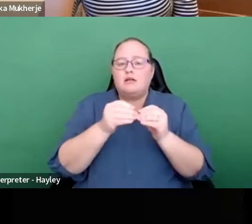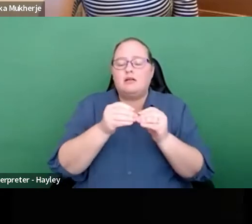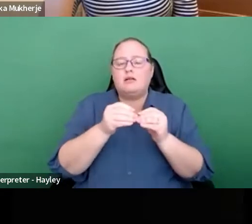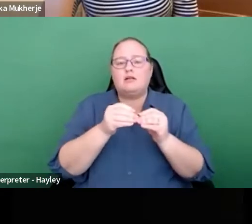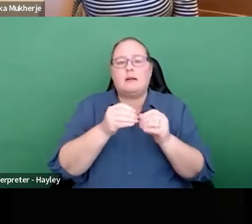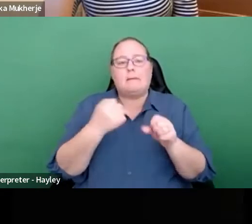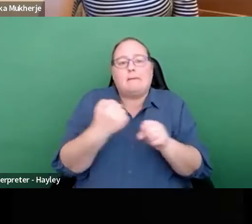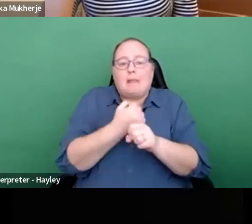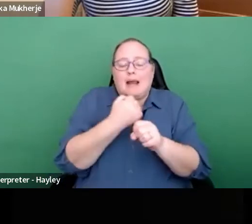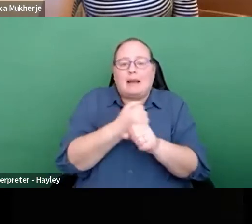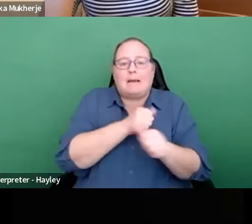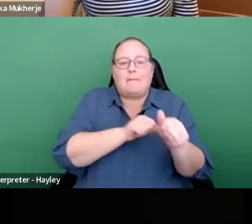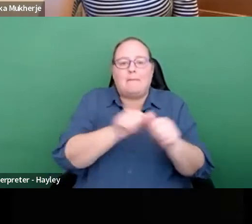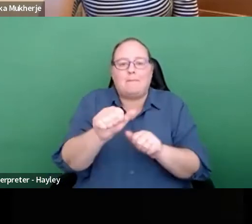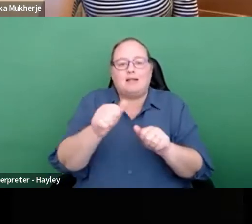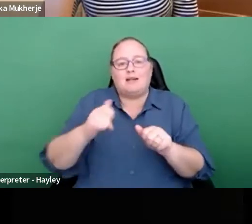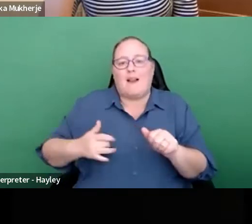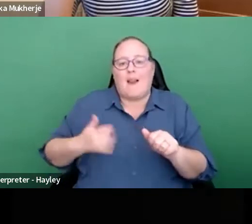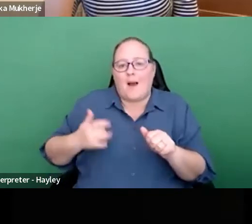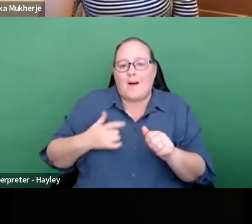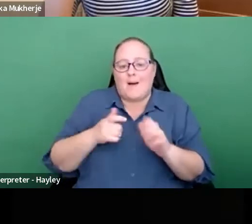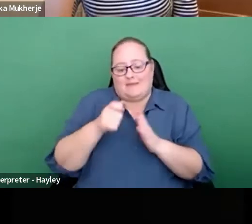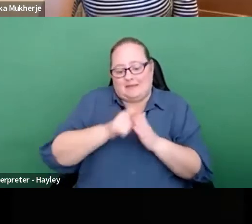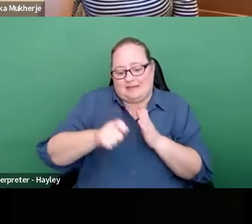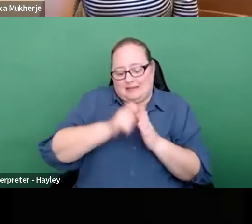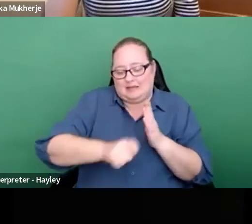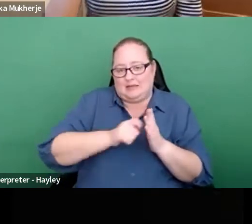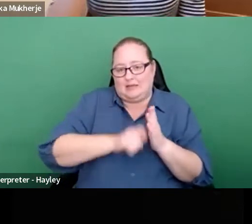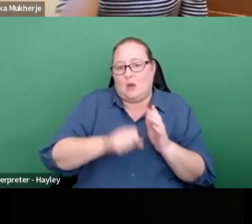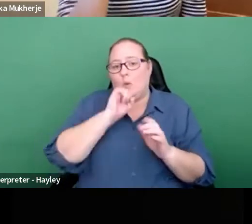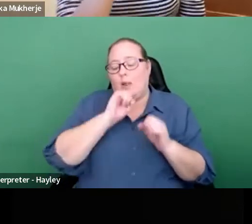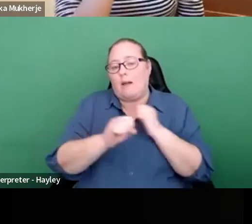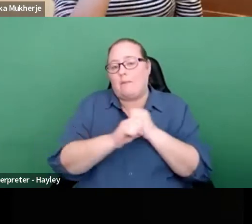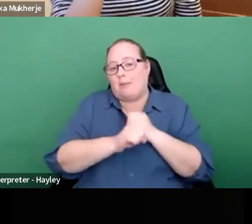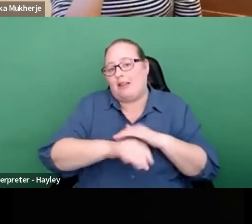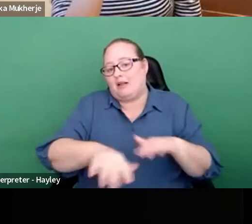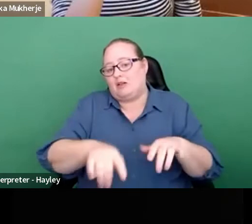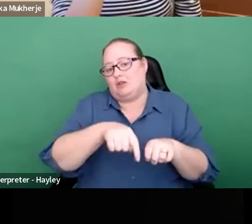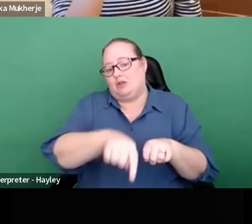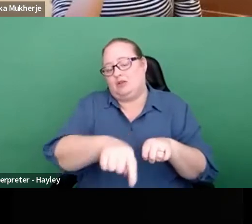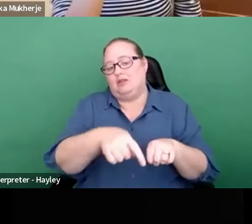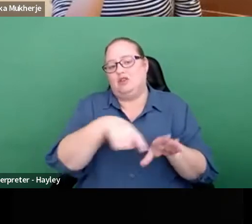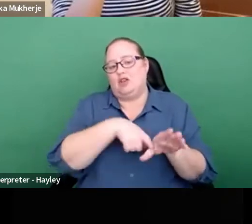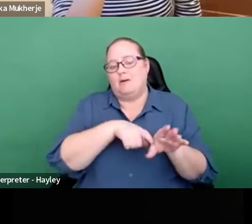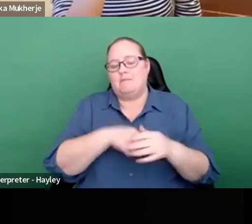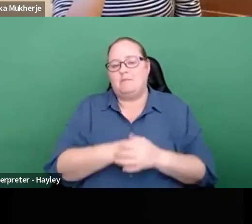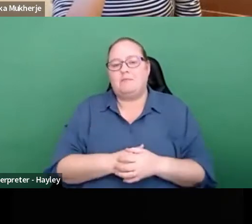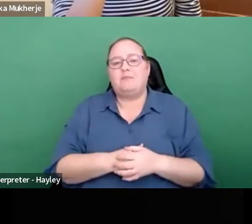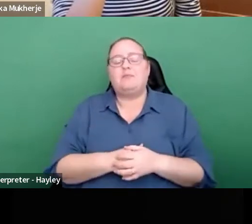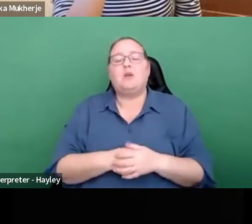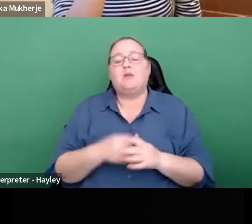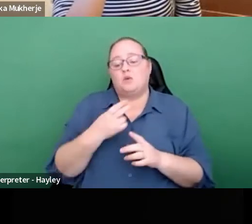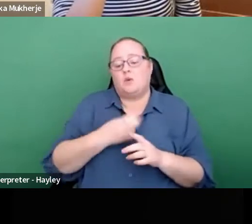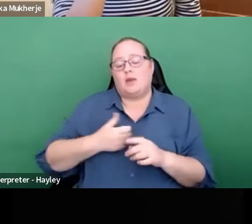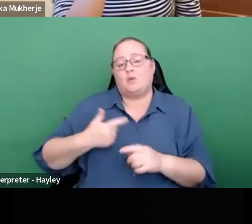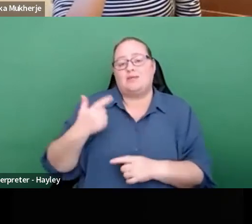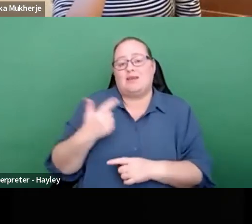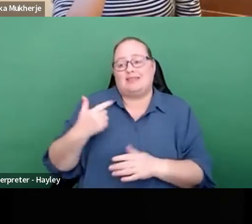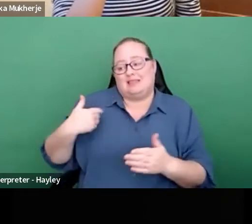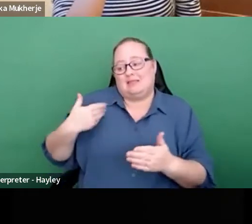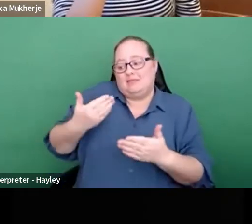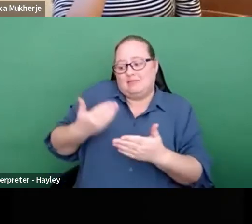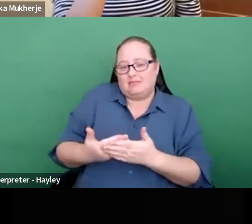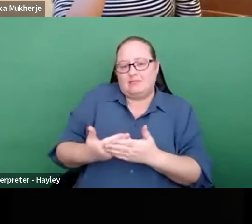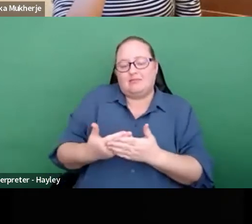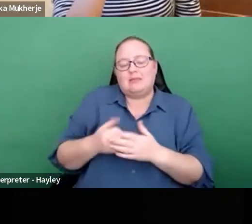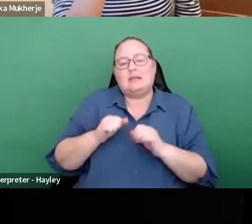May this year. Johannes, we look forward to it. Since 2017, his fieldwork has focused on the other side, on the